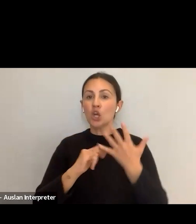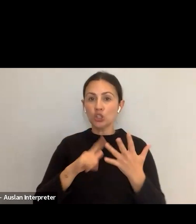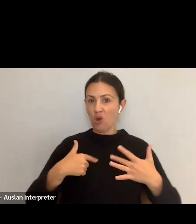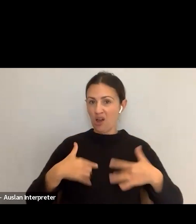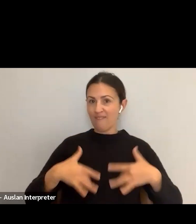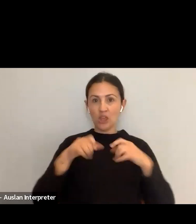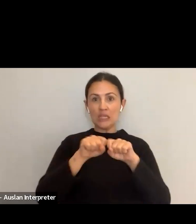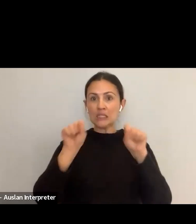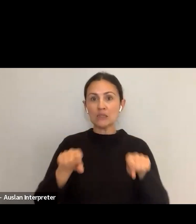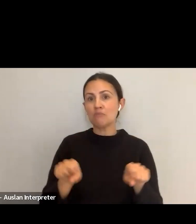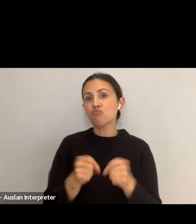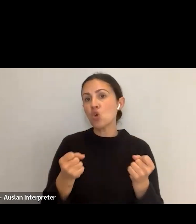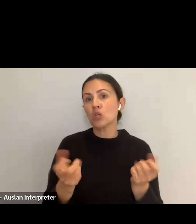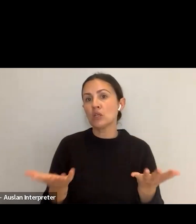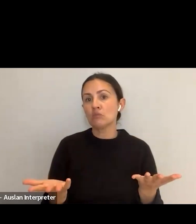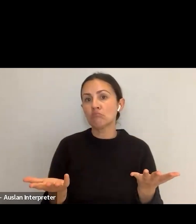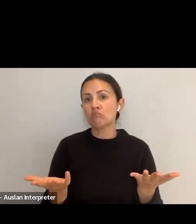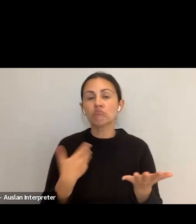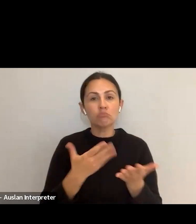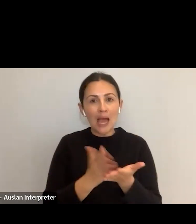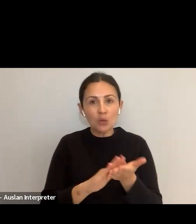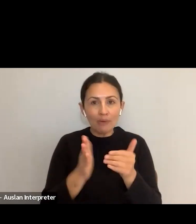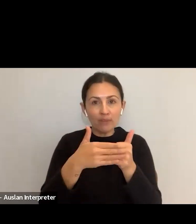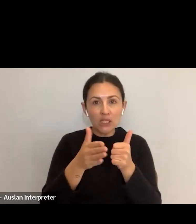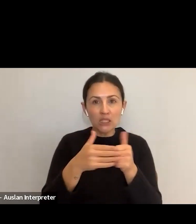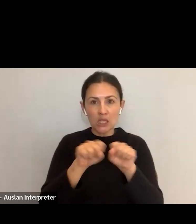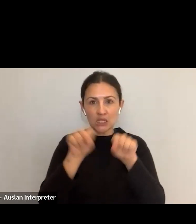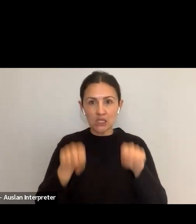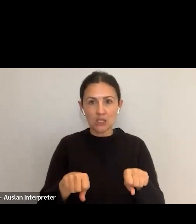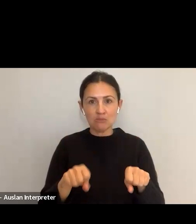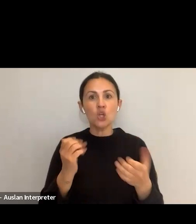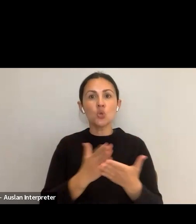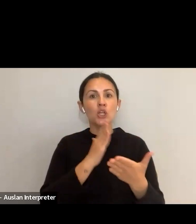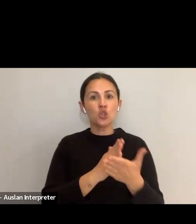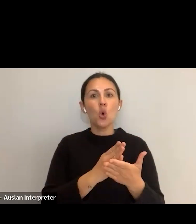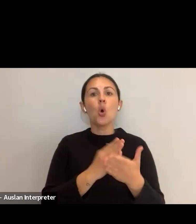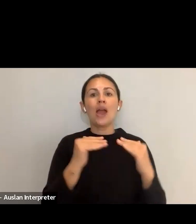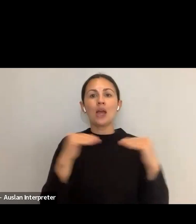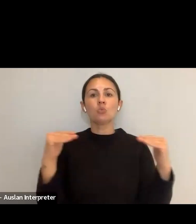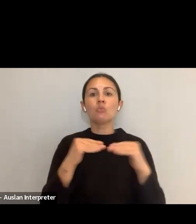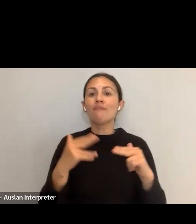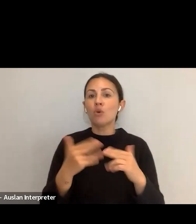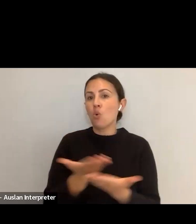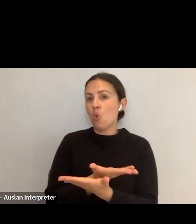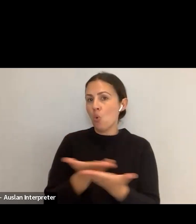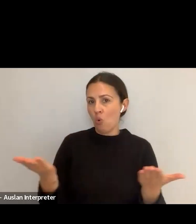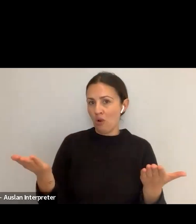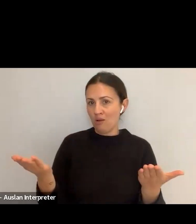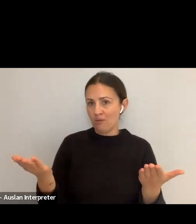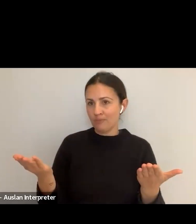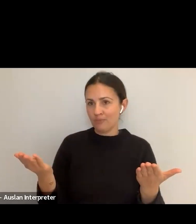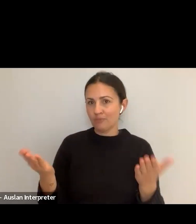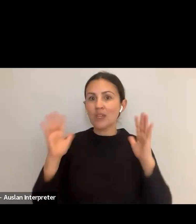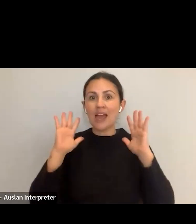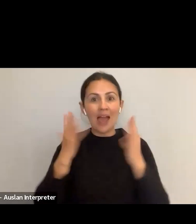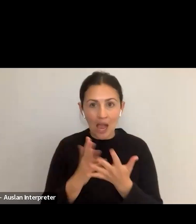We need to rethink how we engage, who we engage, and that all can start to happen when the people who make the decisions about how things